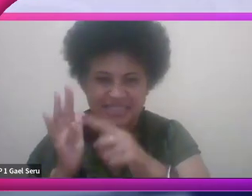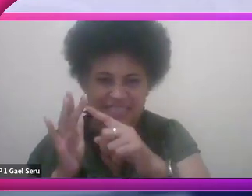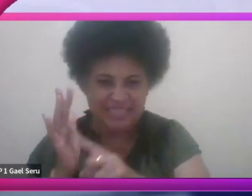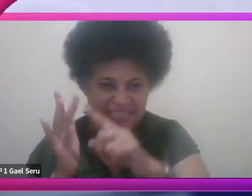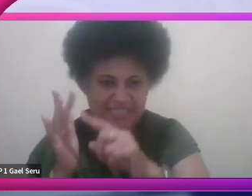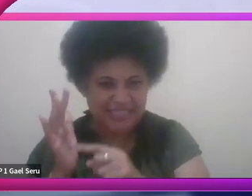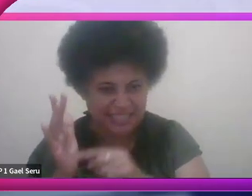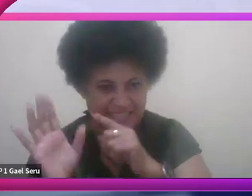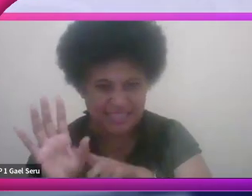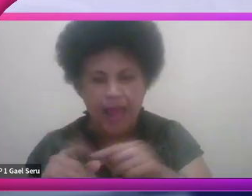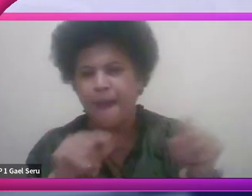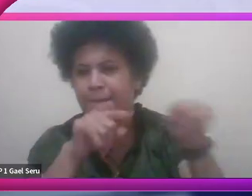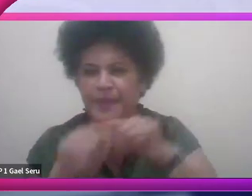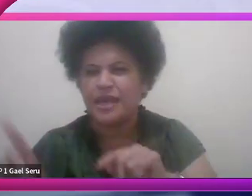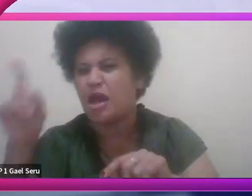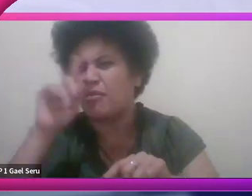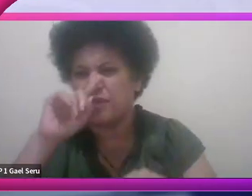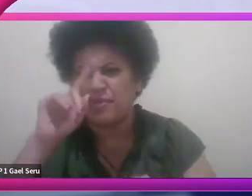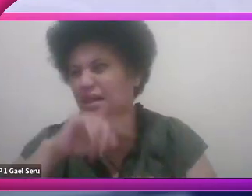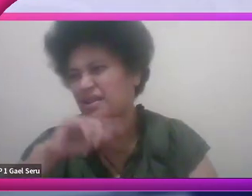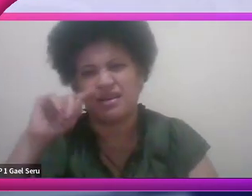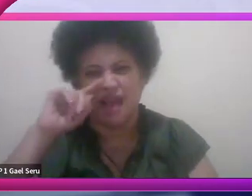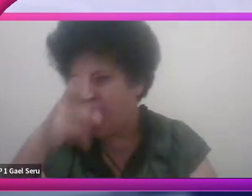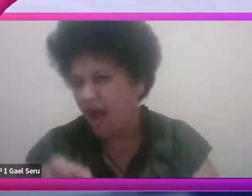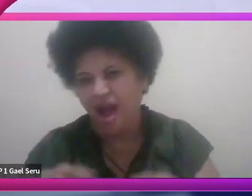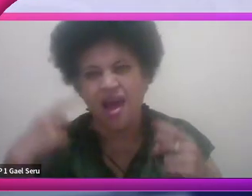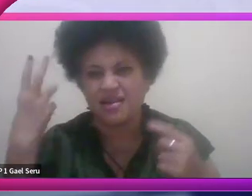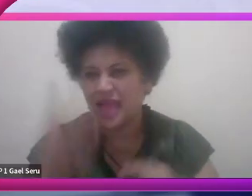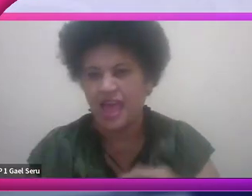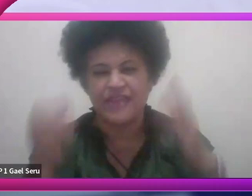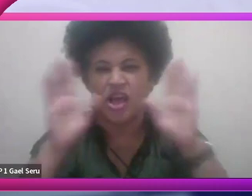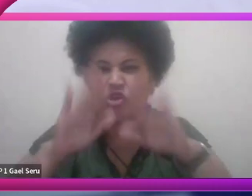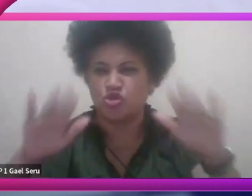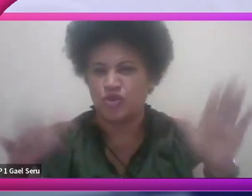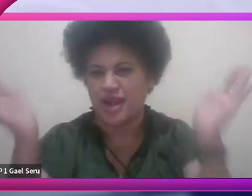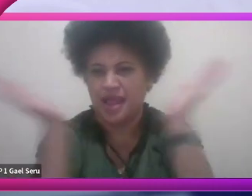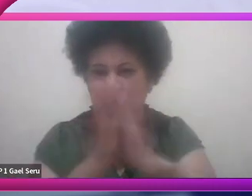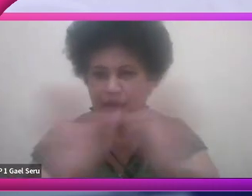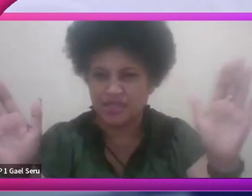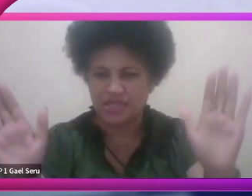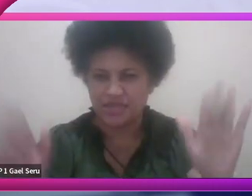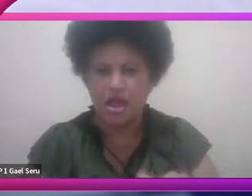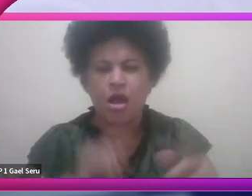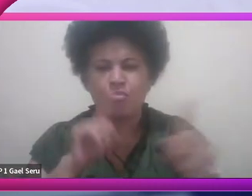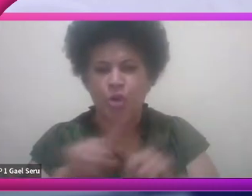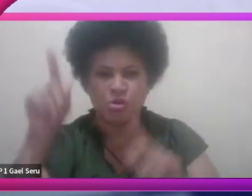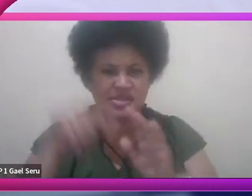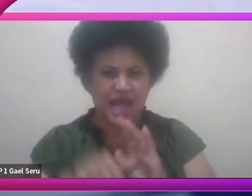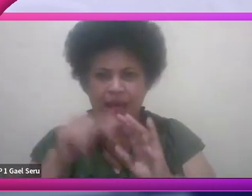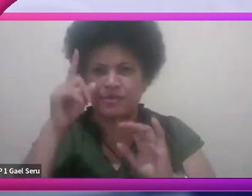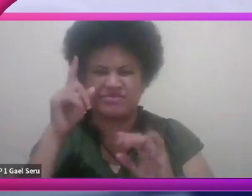millions people, also including in the Pacific. A lot of time, fertility is not priorities. People talk